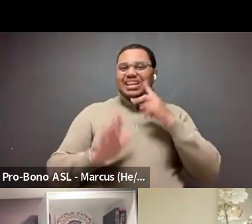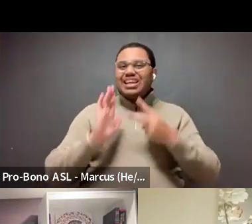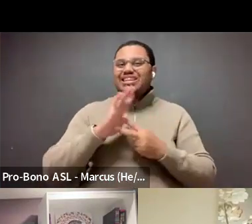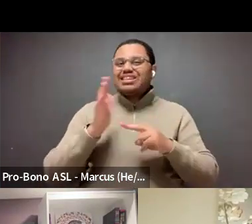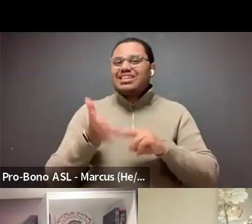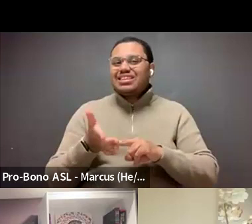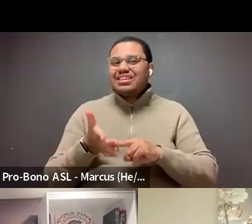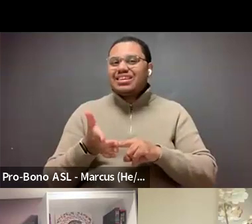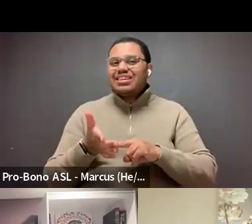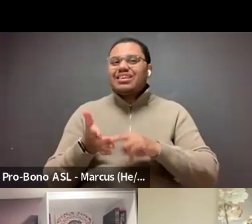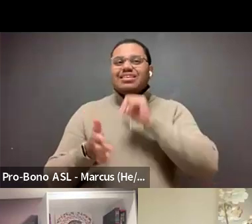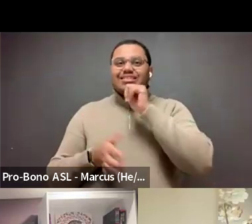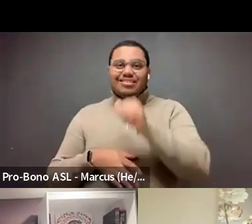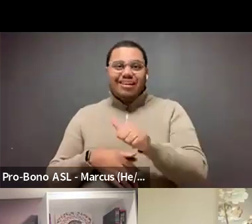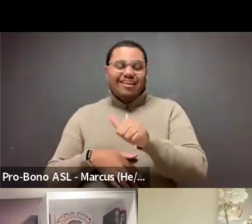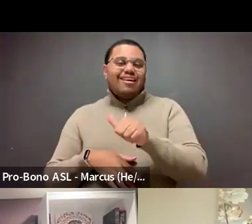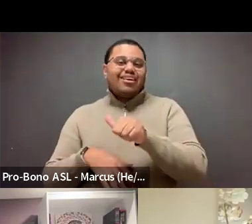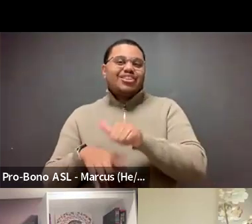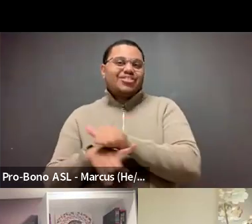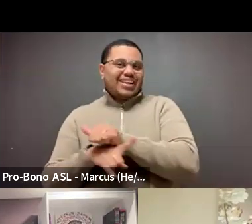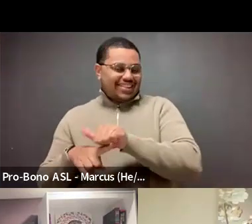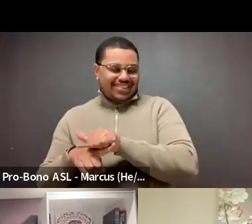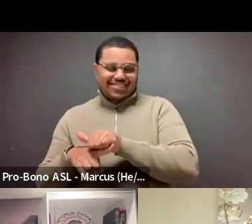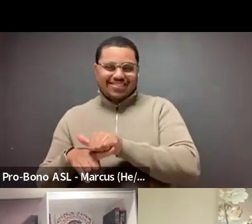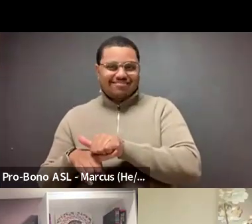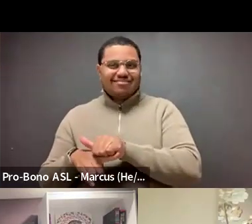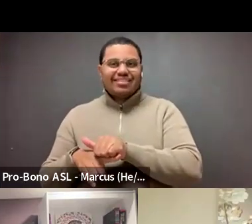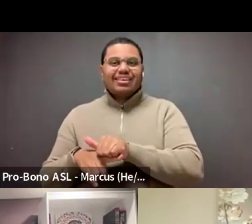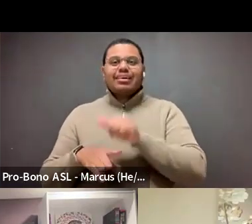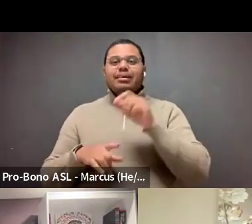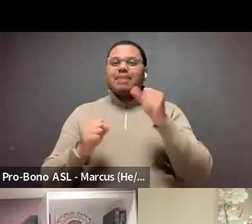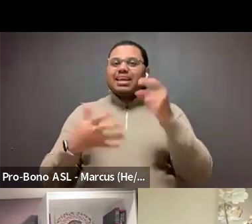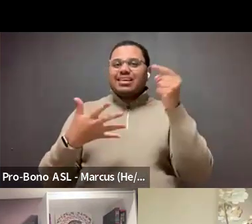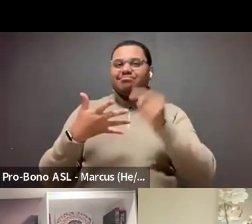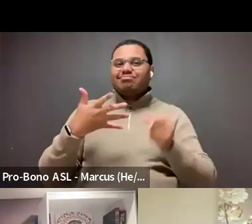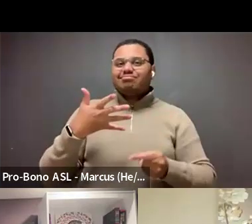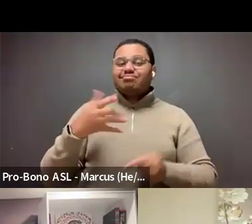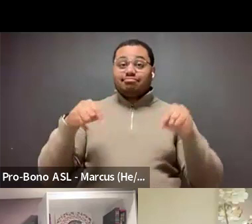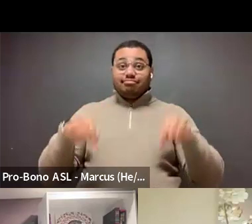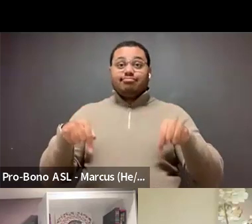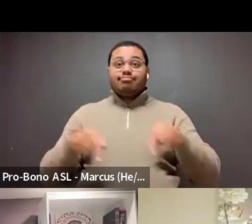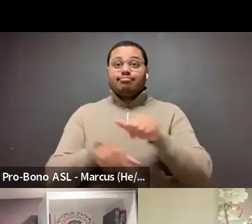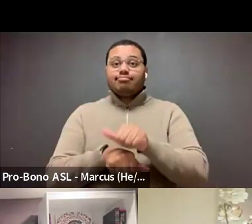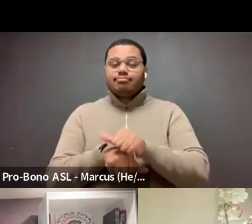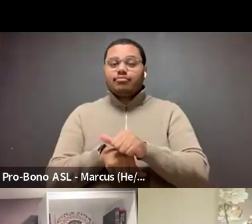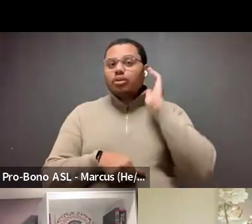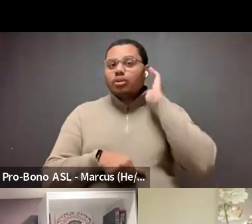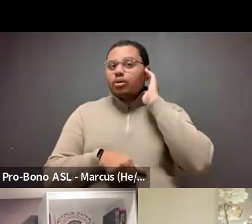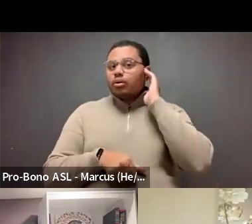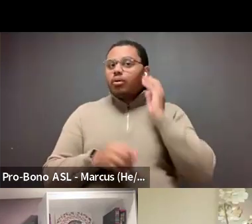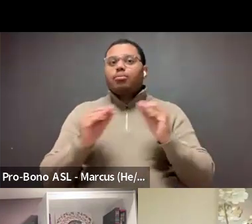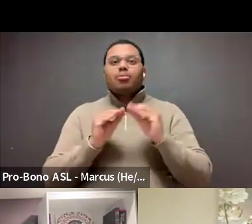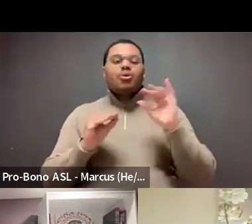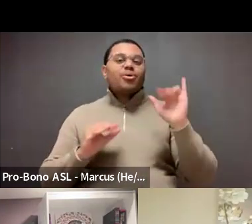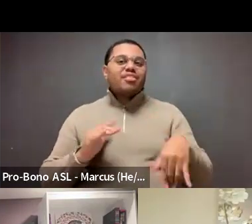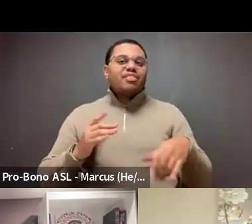training make. And there are so many aspects of this job. We are more than